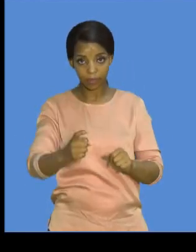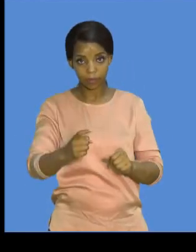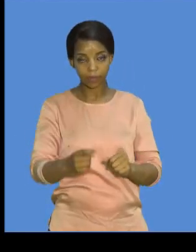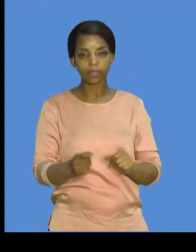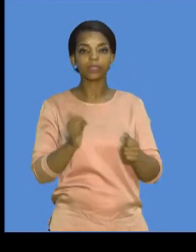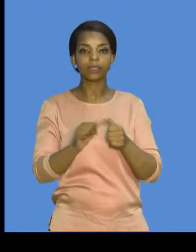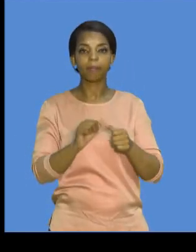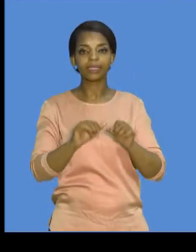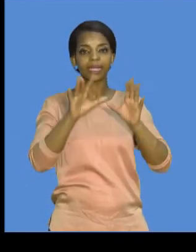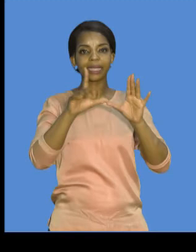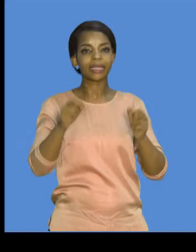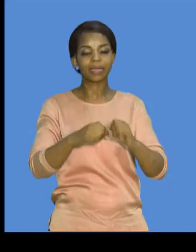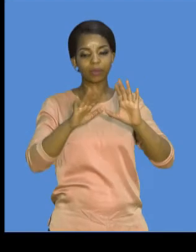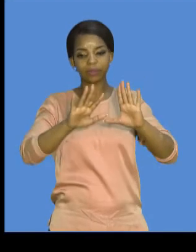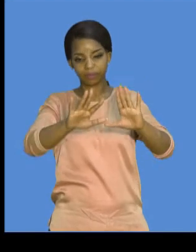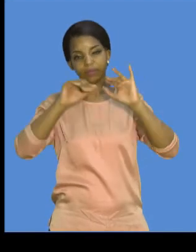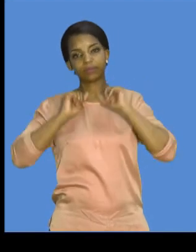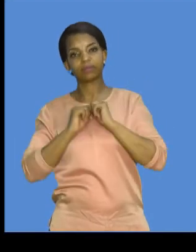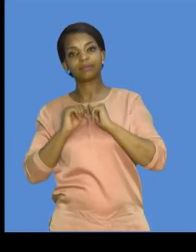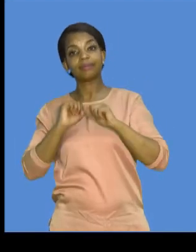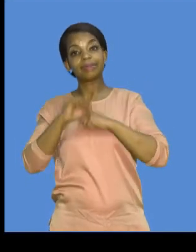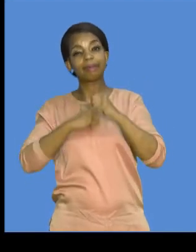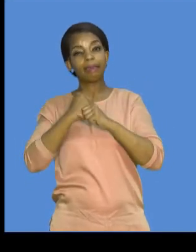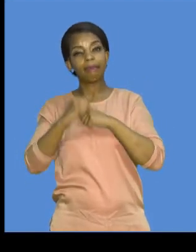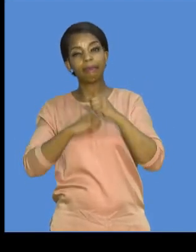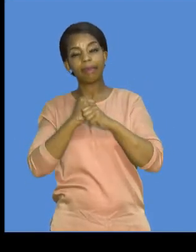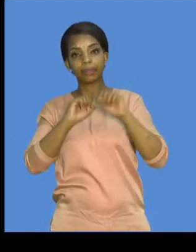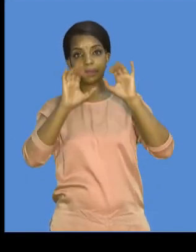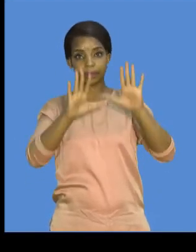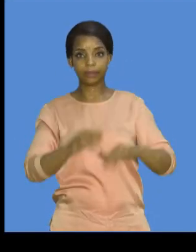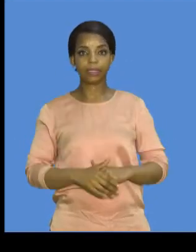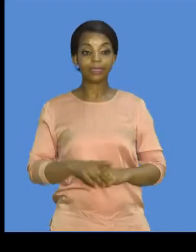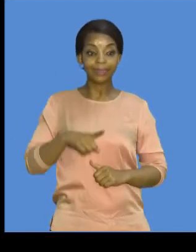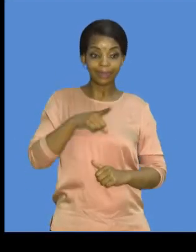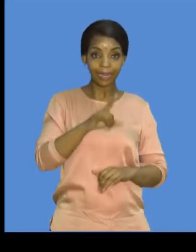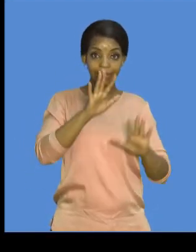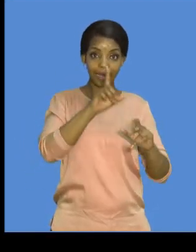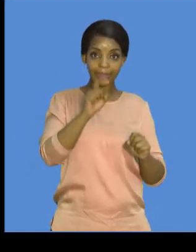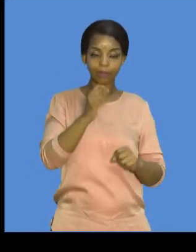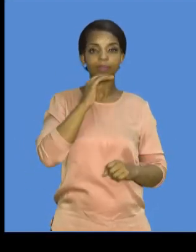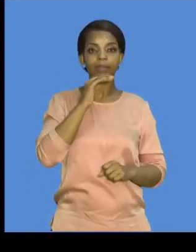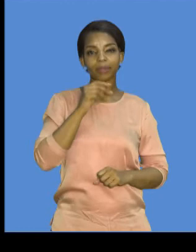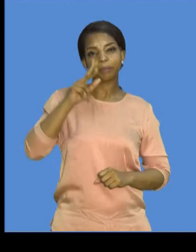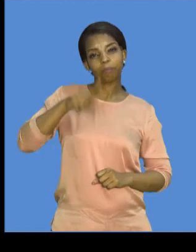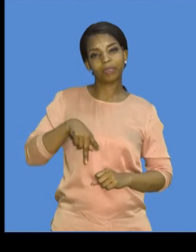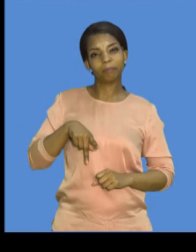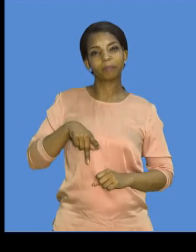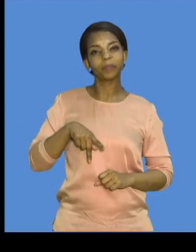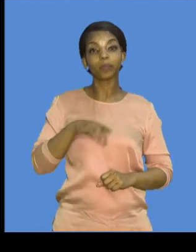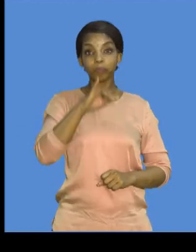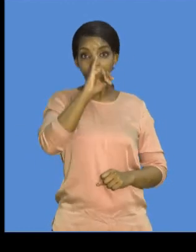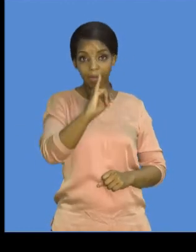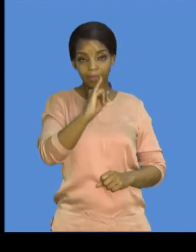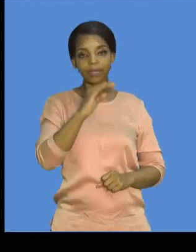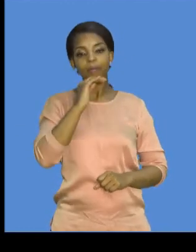want to leave it there for 10 years. That's what the principal amount would be. And then I will be the interest that